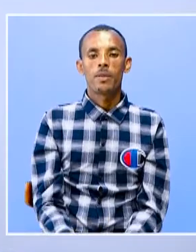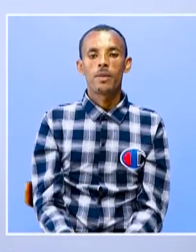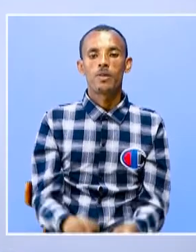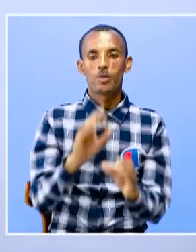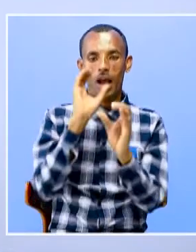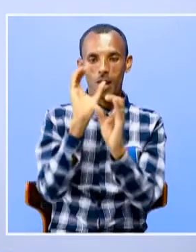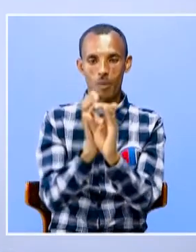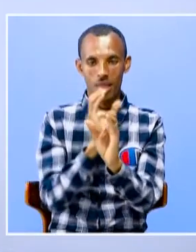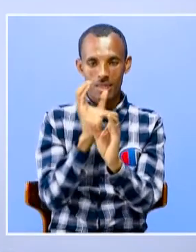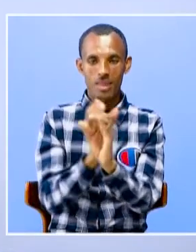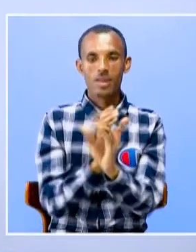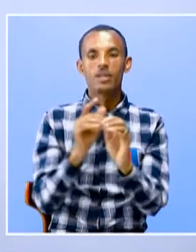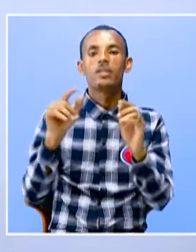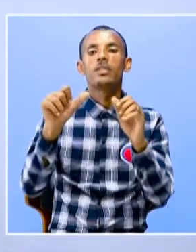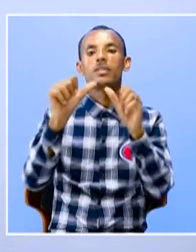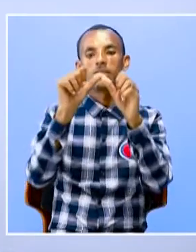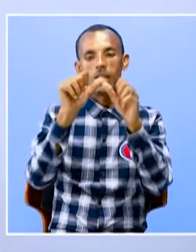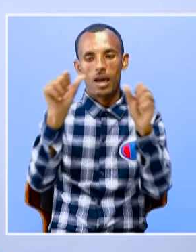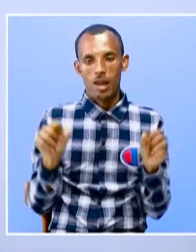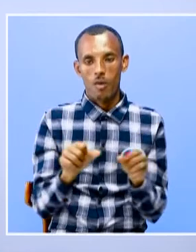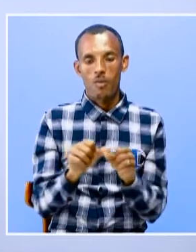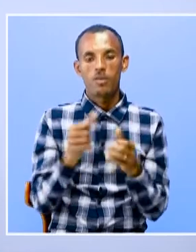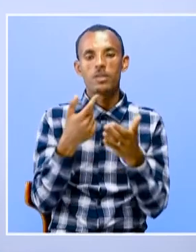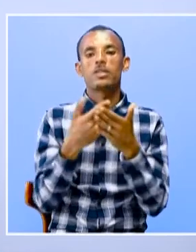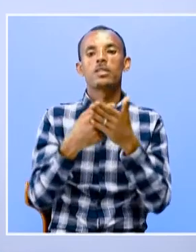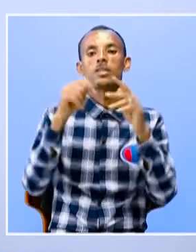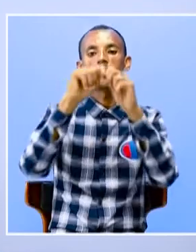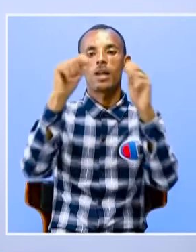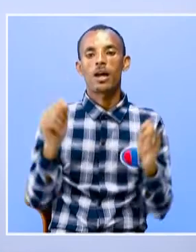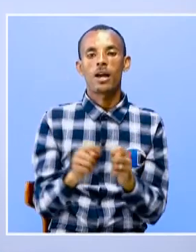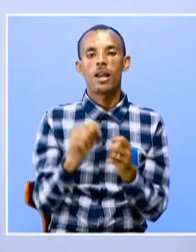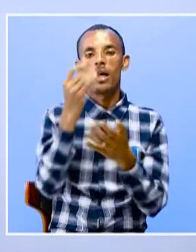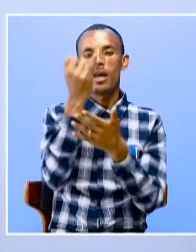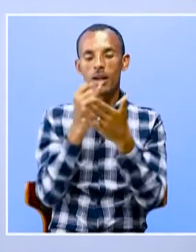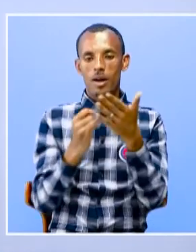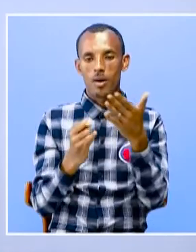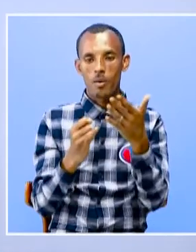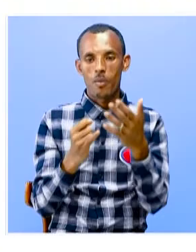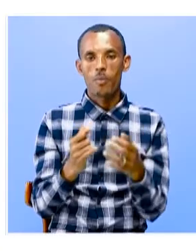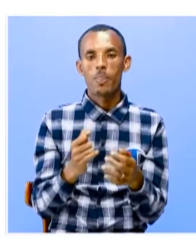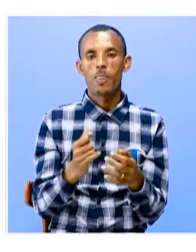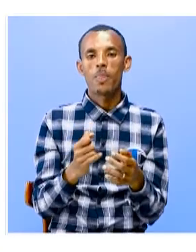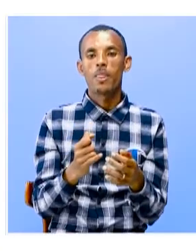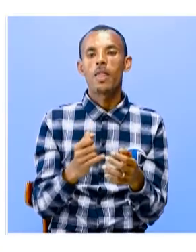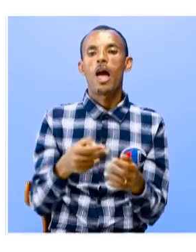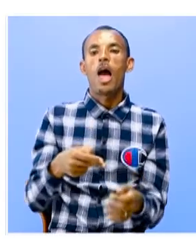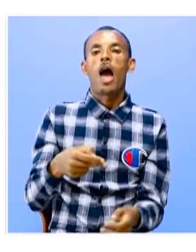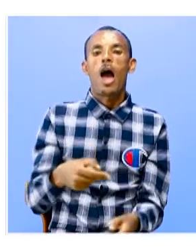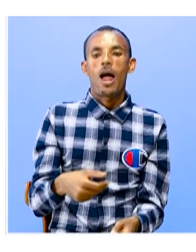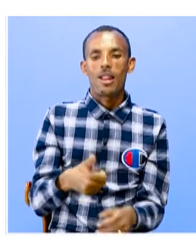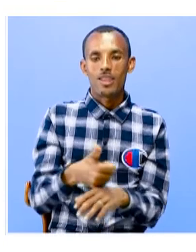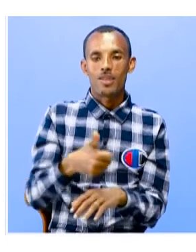to calculate the area of such triangle, draw an altitude from